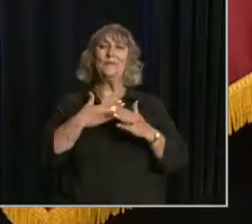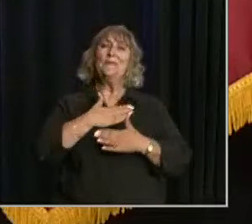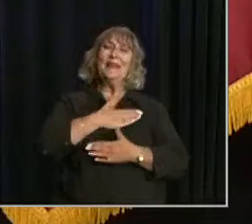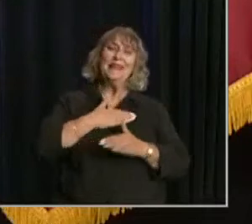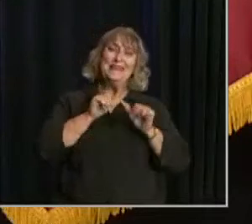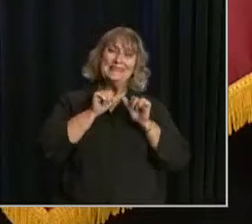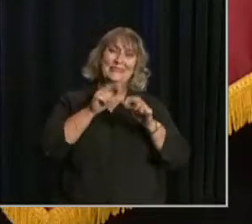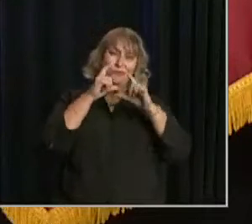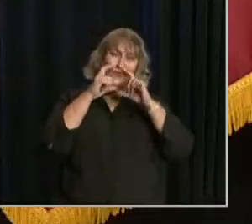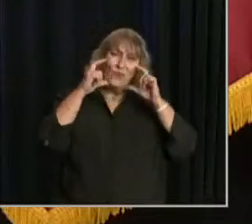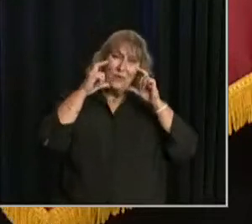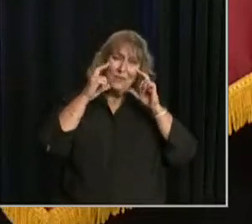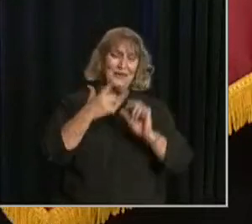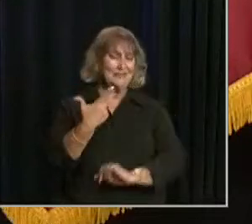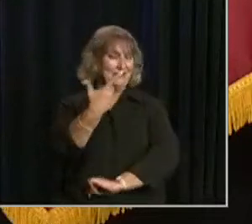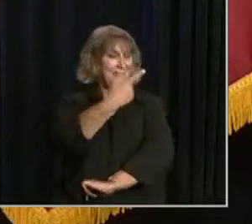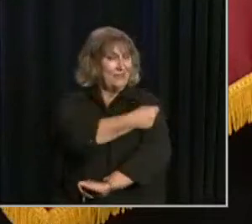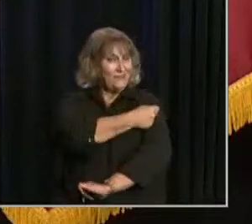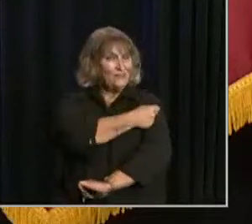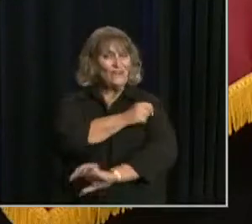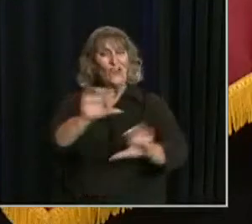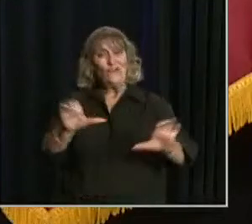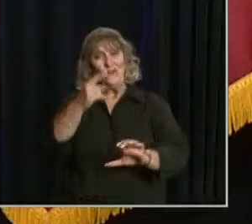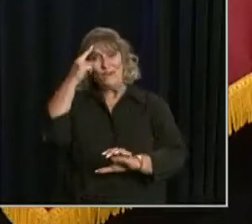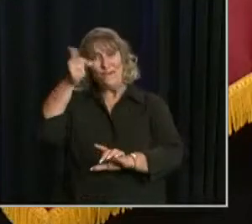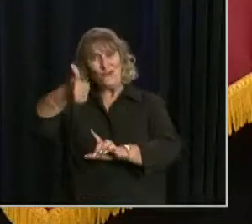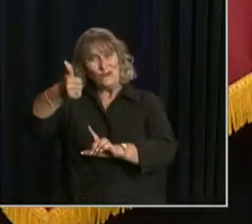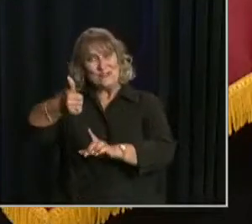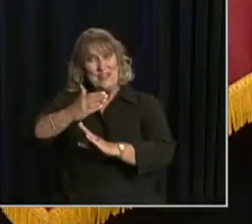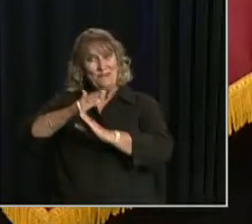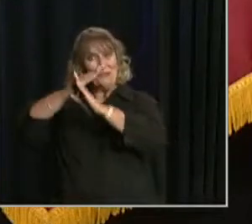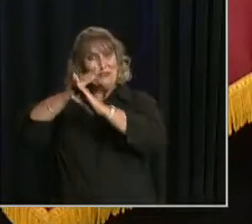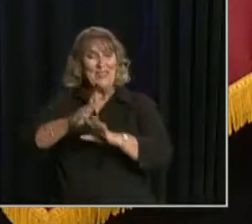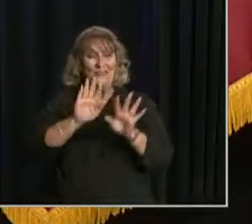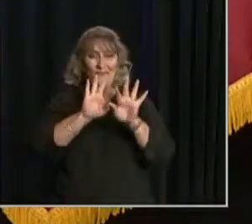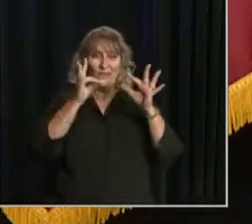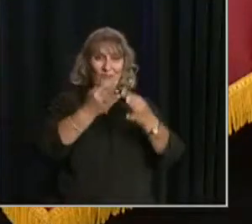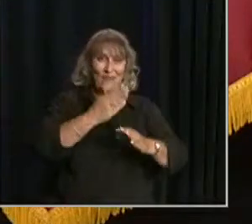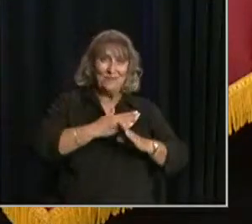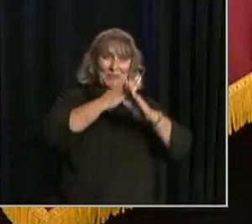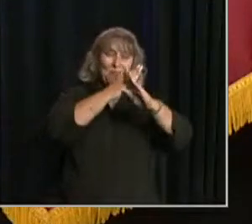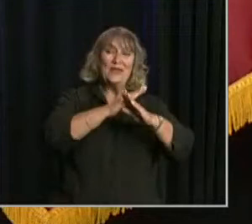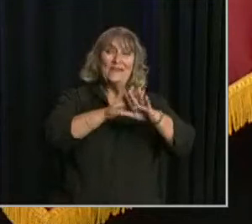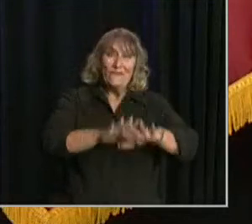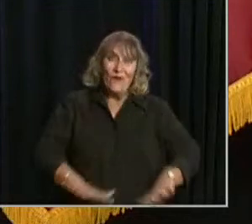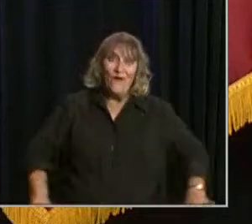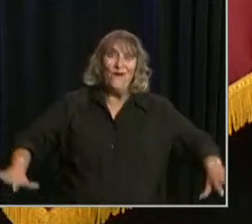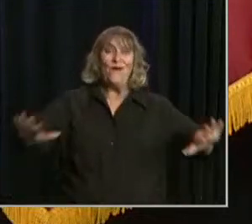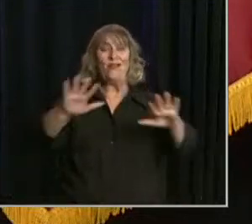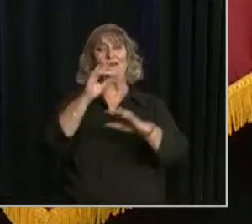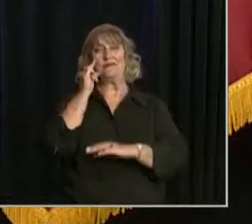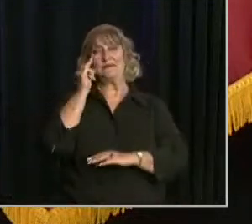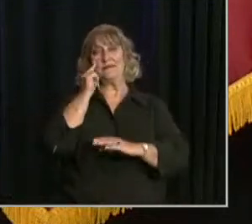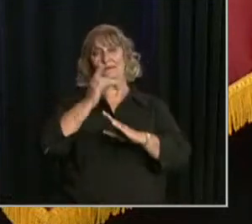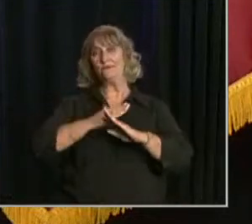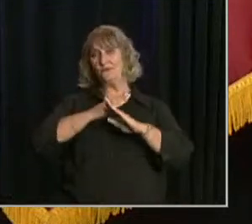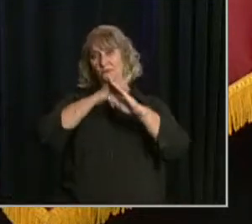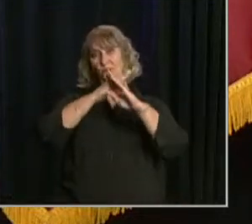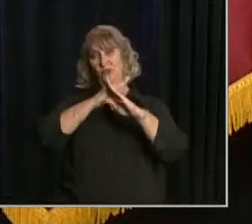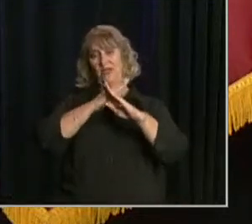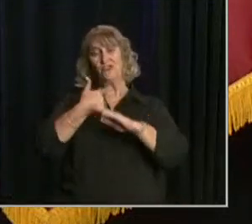and get vaccinated. Do it for yourself, do it for your family, and do it for San Antonio. We have come a very long ways, and we